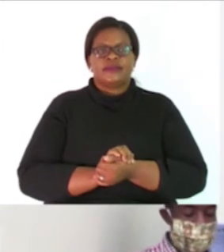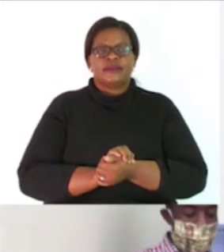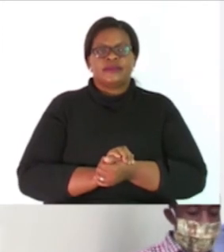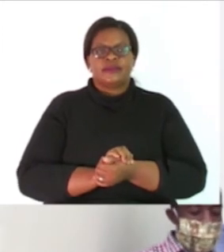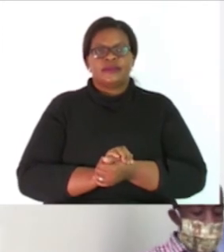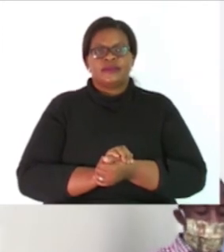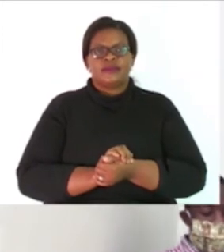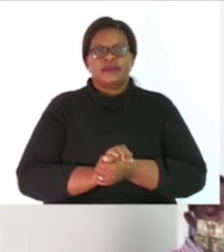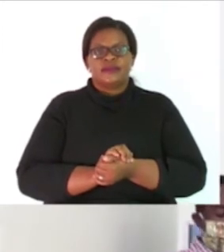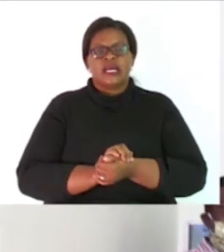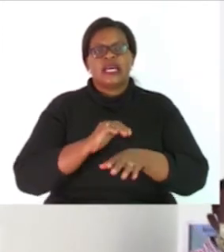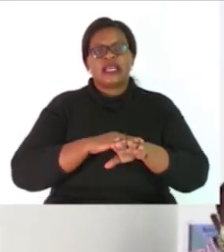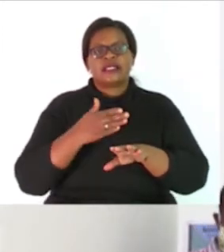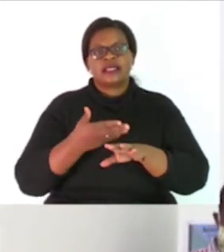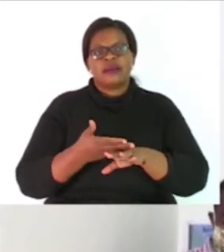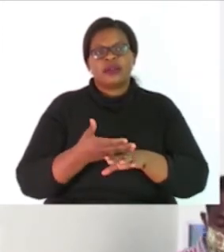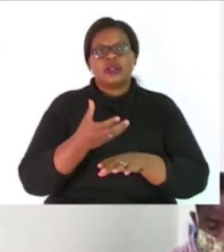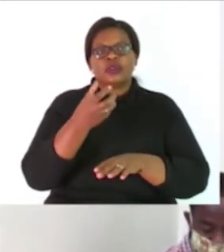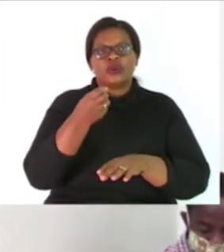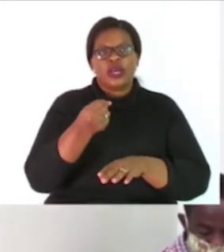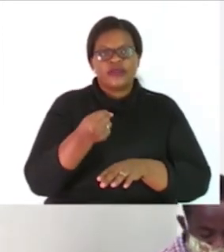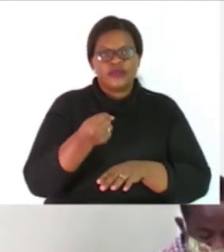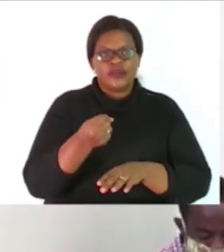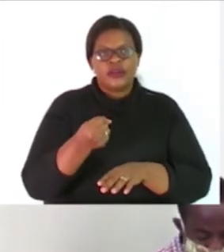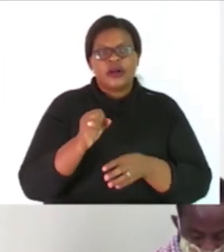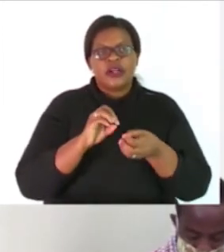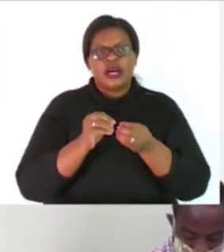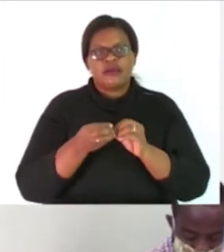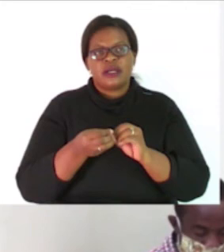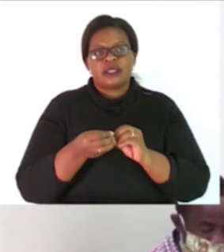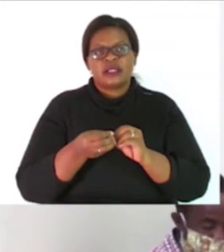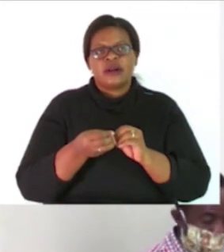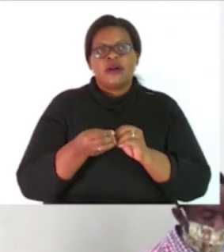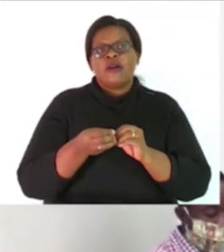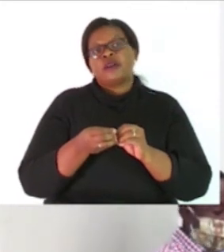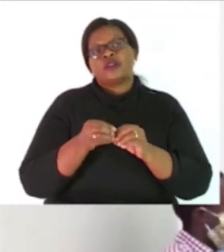that, what I want Pamone to do for me is the following. Pamone,